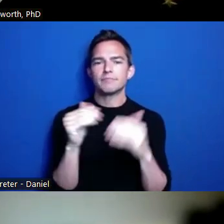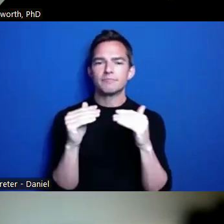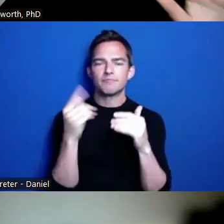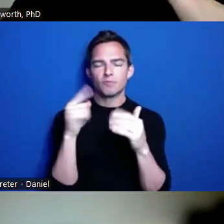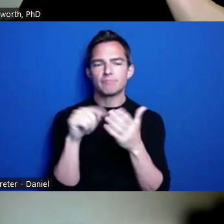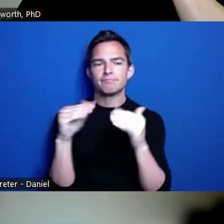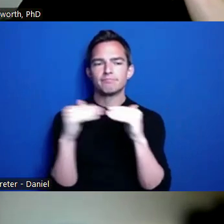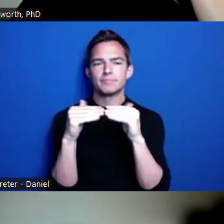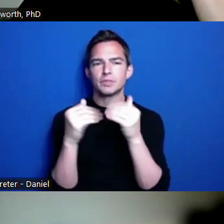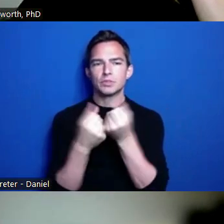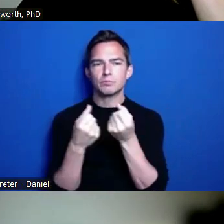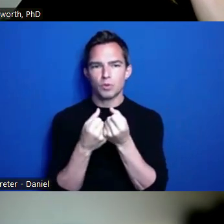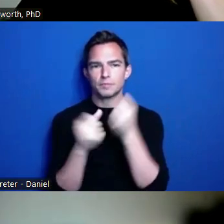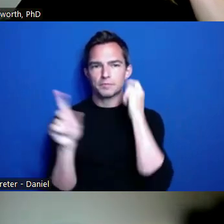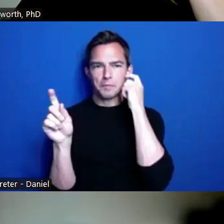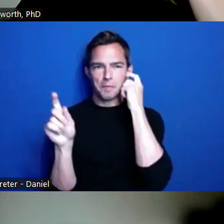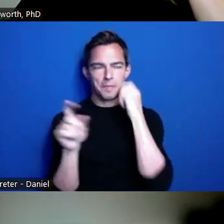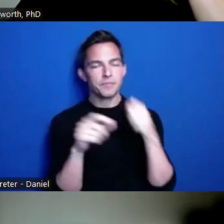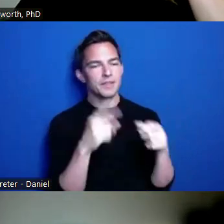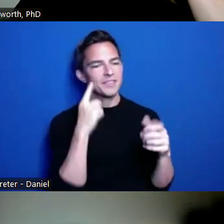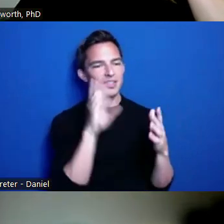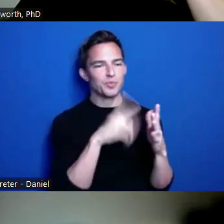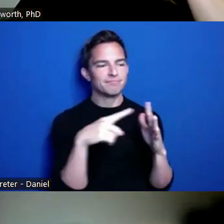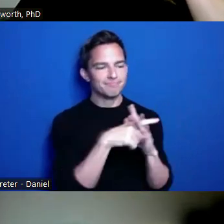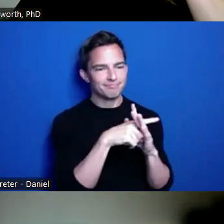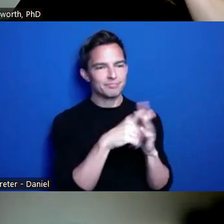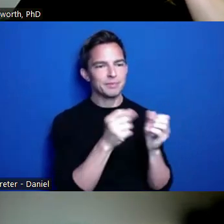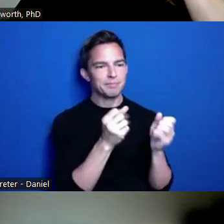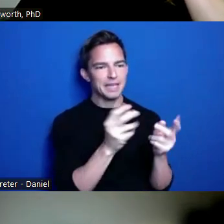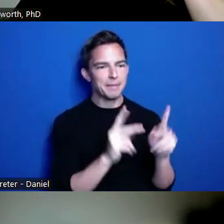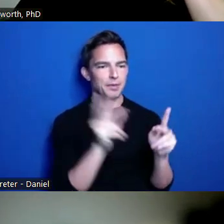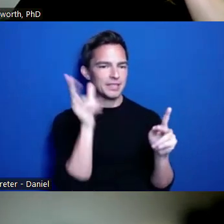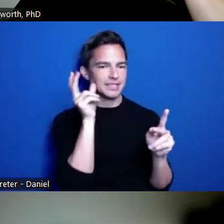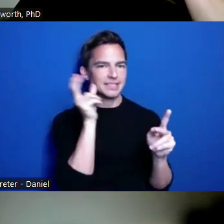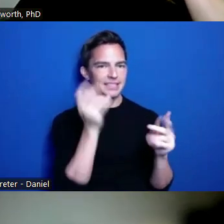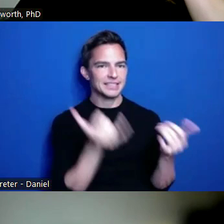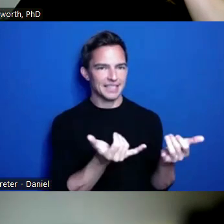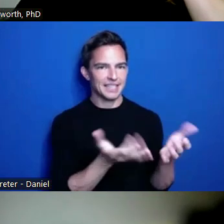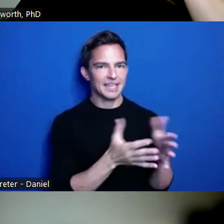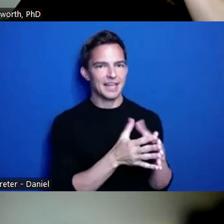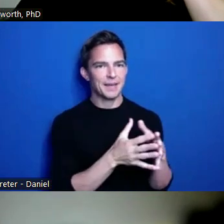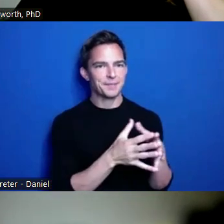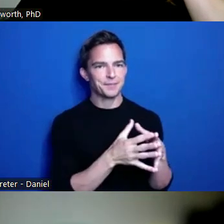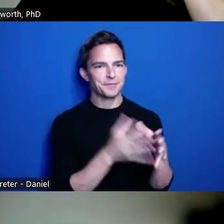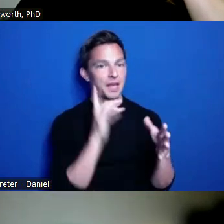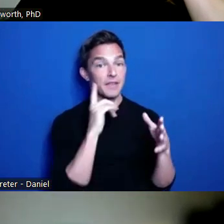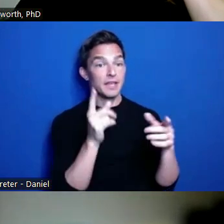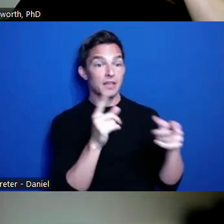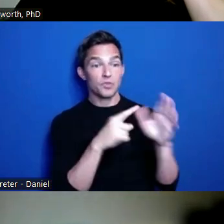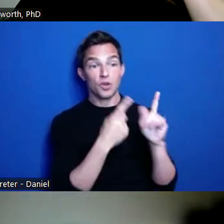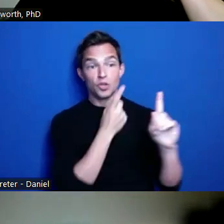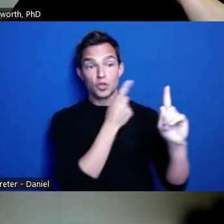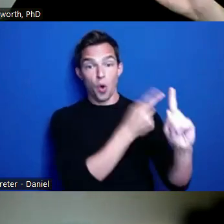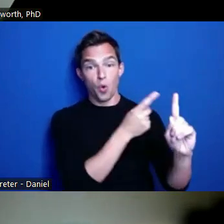So, well, and I think this will resonate with a lot of the folks that are listening in. I think the goal of this, if